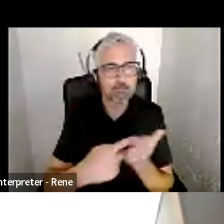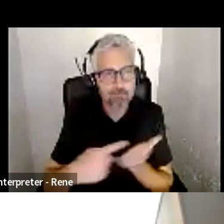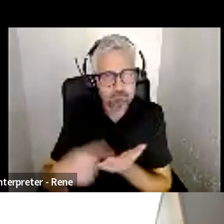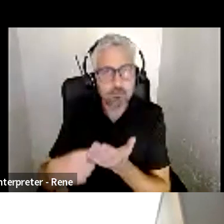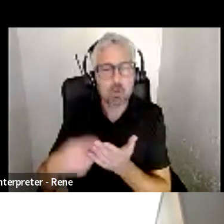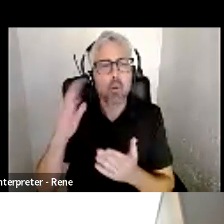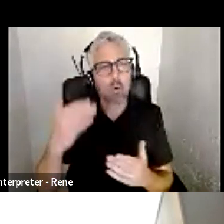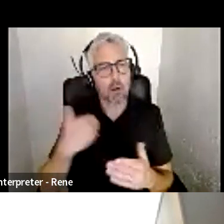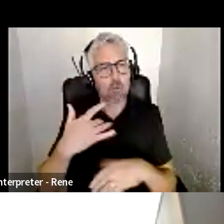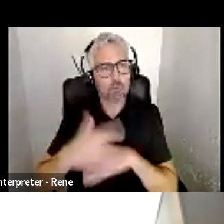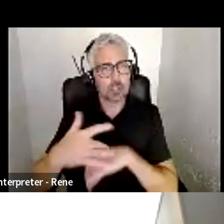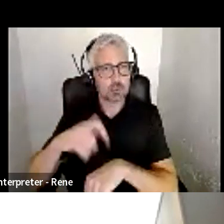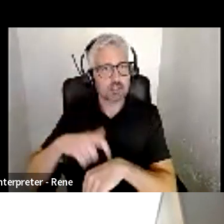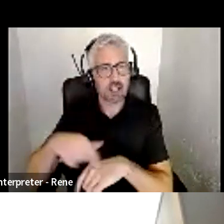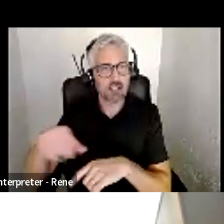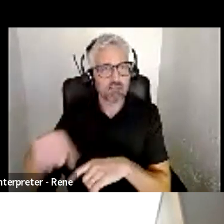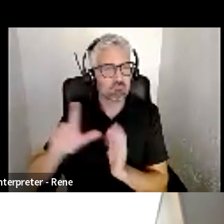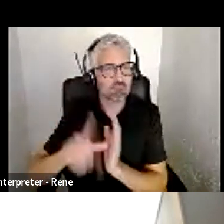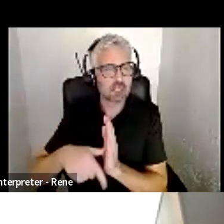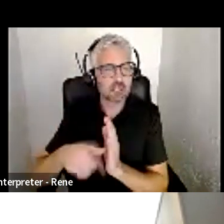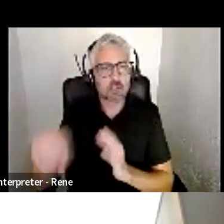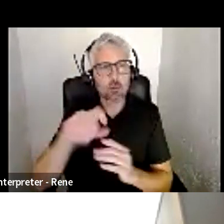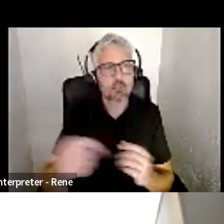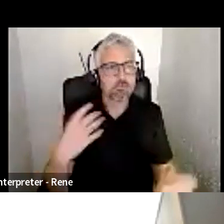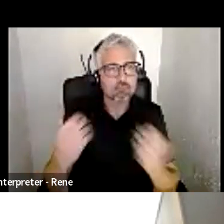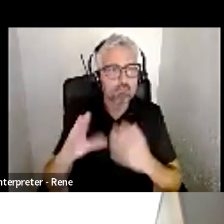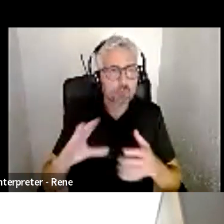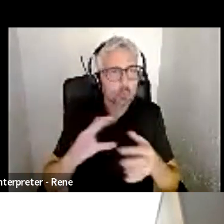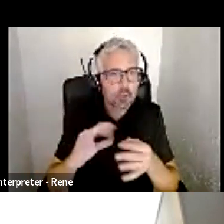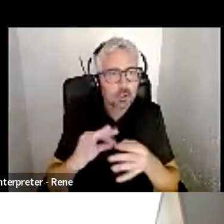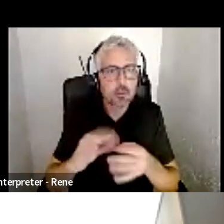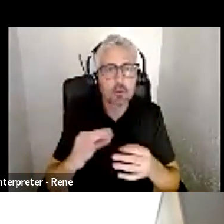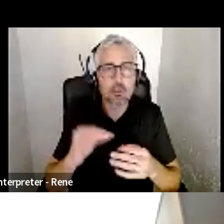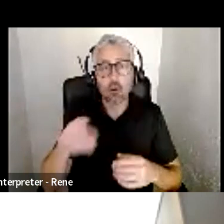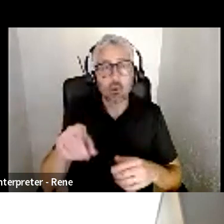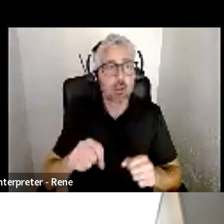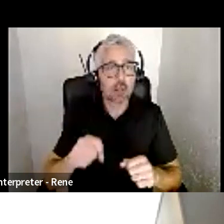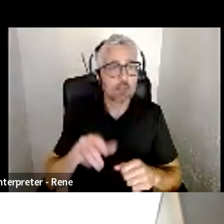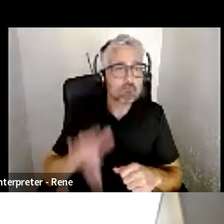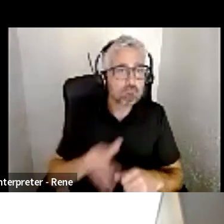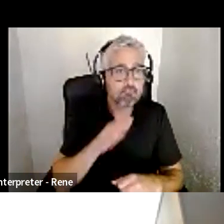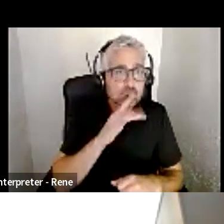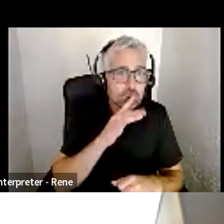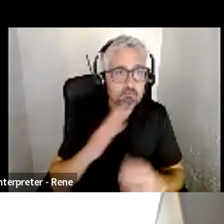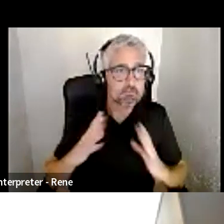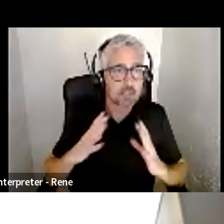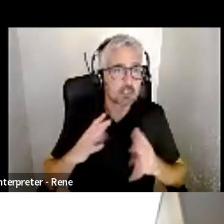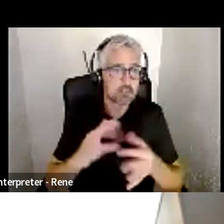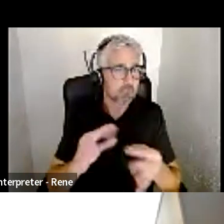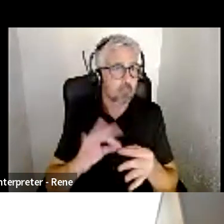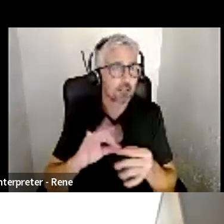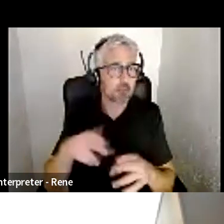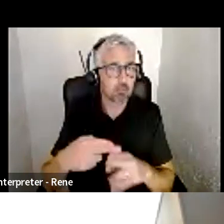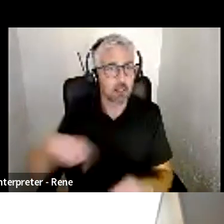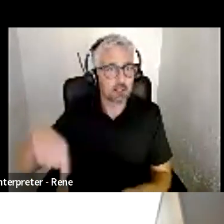some space later in the meeting for you to submit some comments, or if you wanna come off mute and make any comments on any of the things that we're talking about,